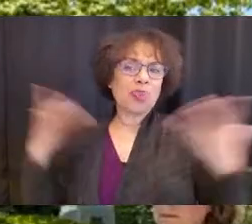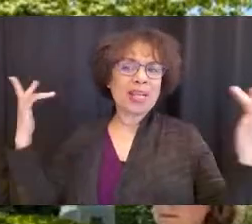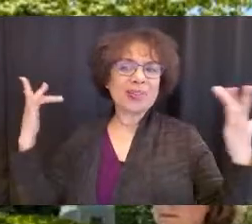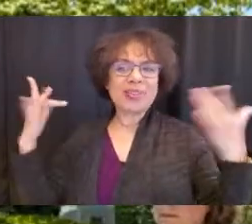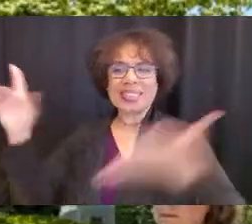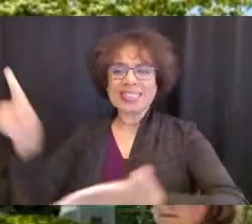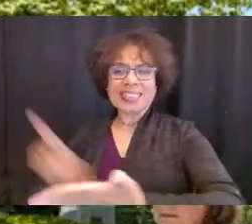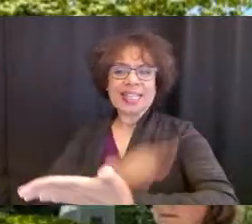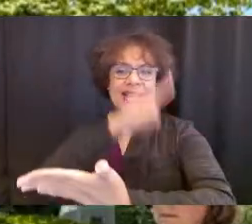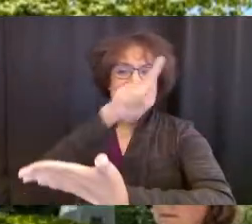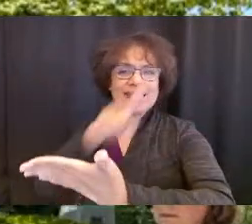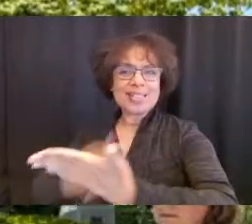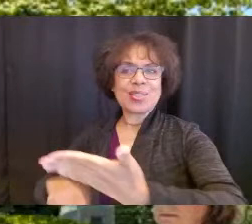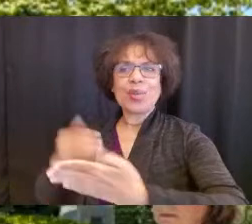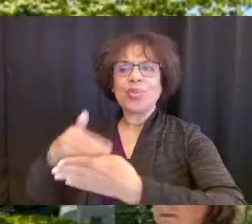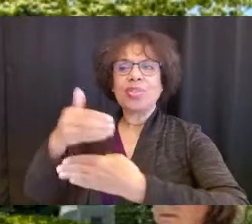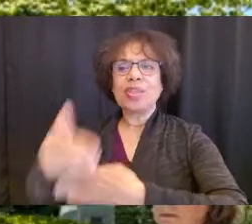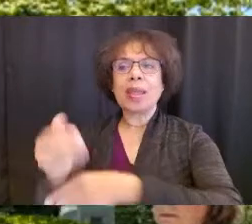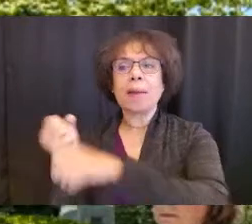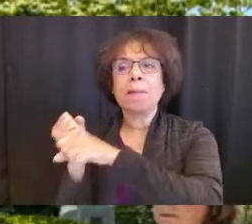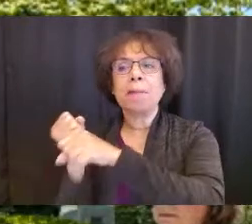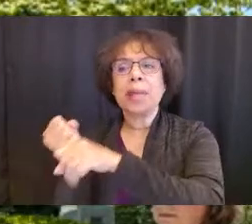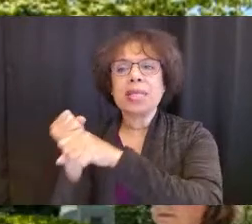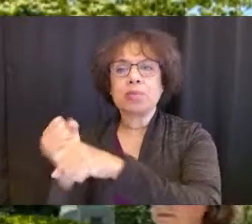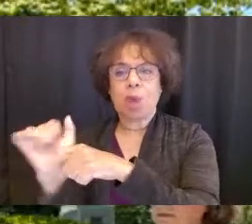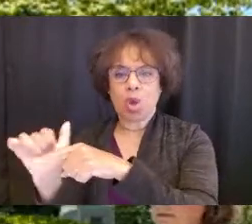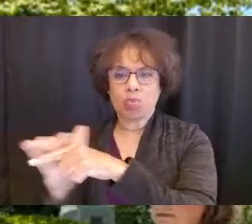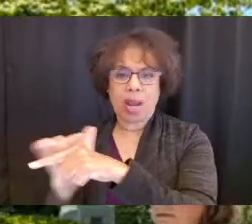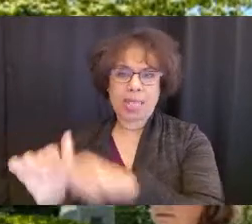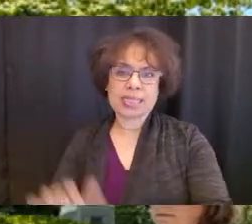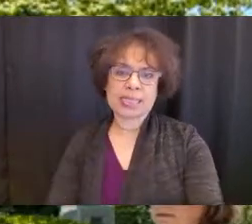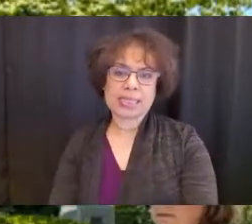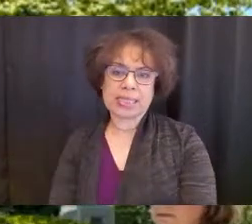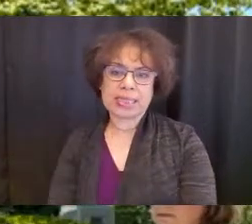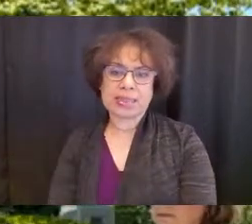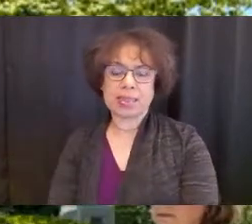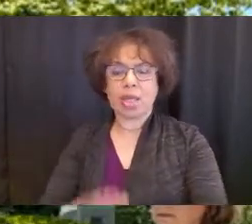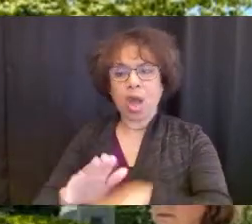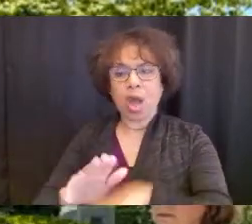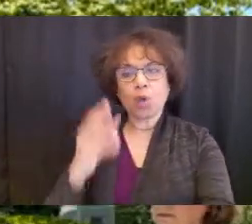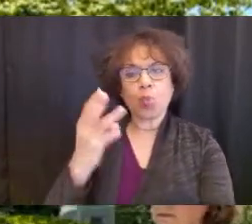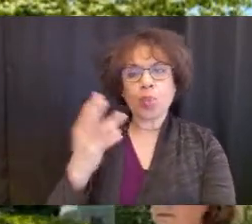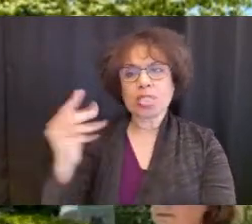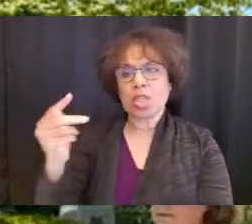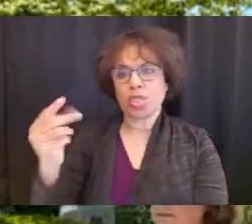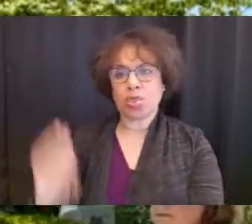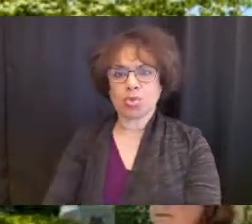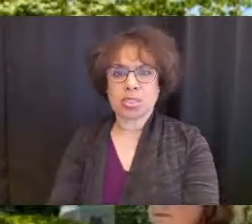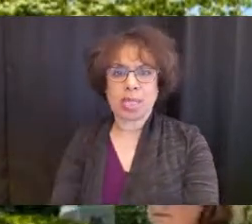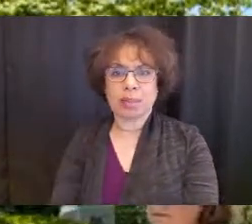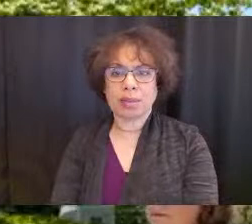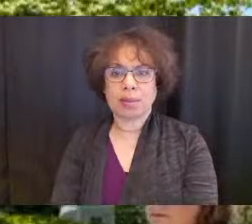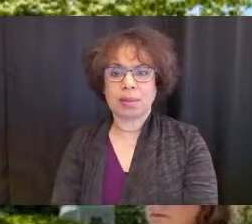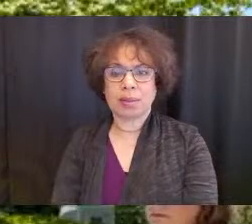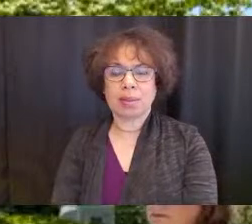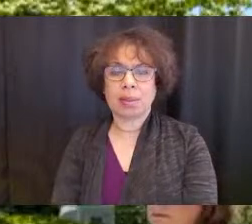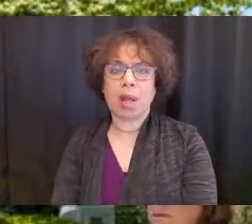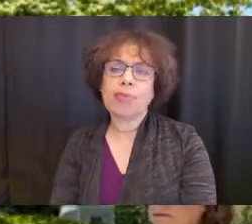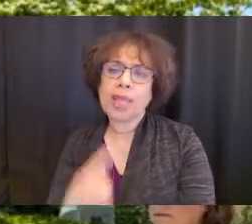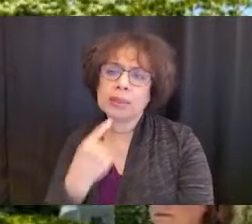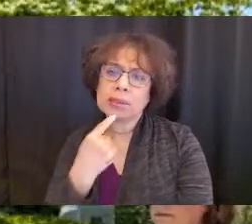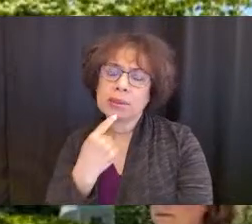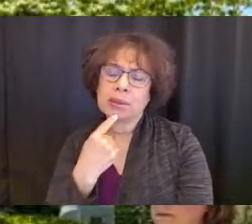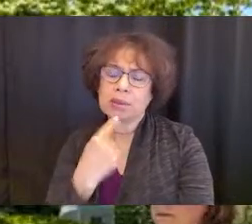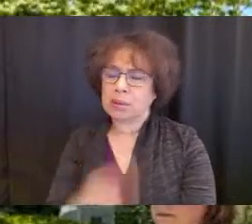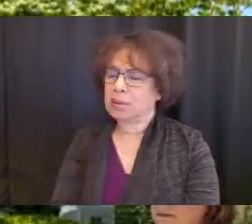their upcoming baseball practice on Wednesday and Thursday, and that was disappointing.